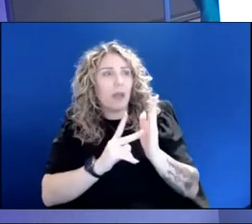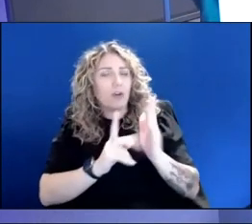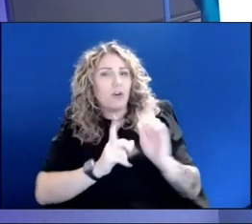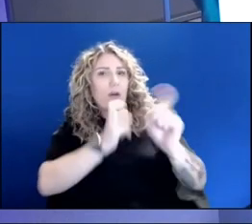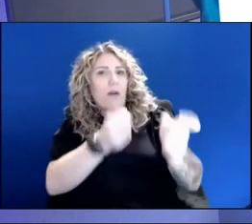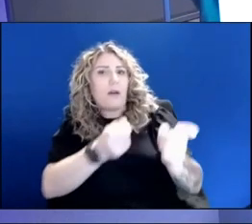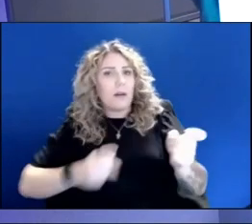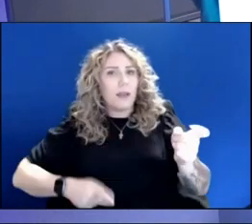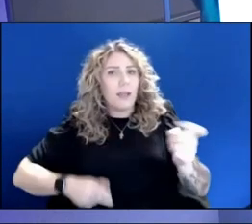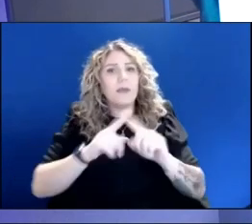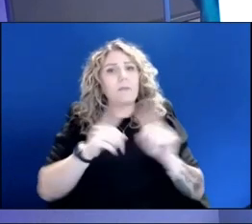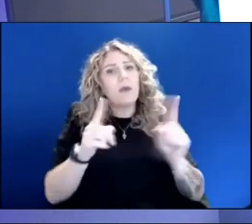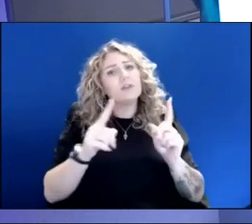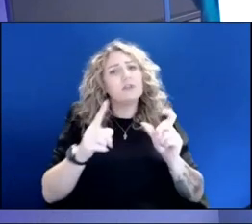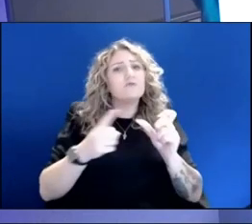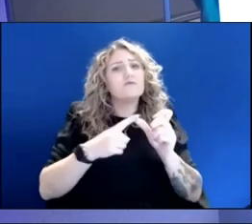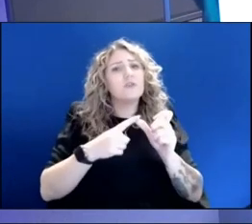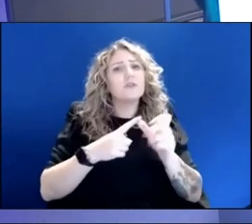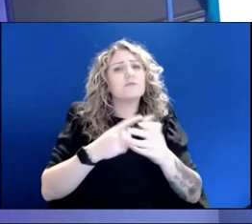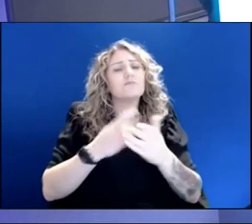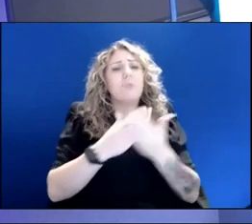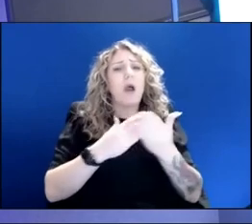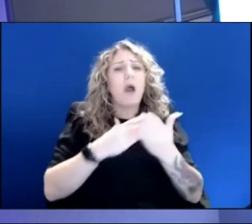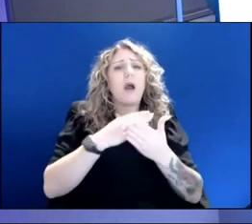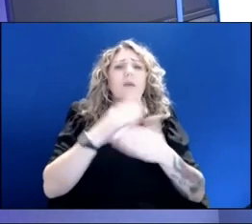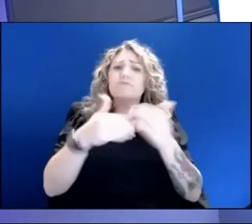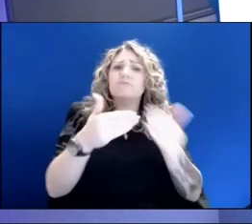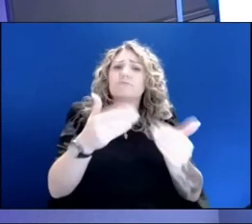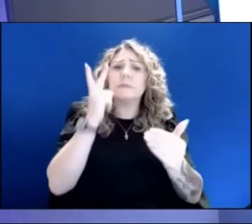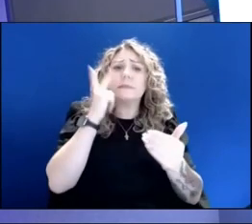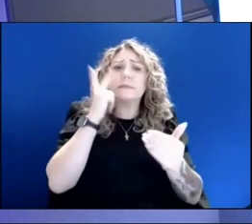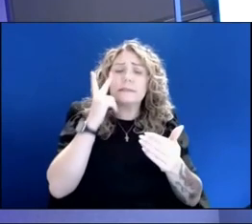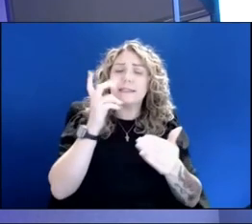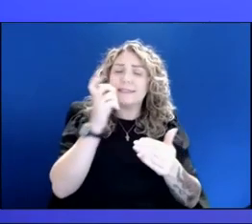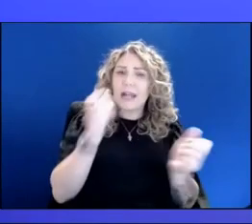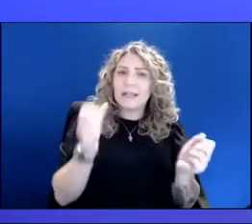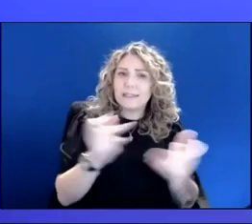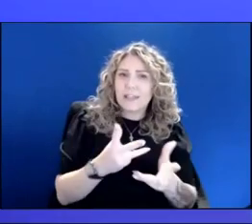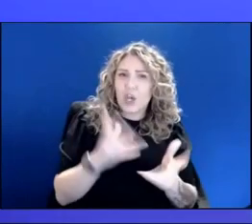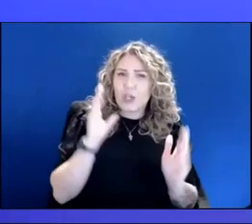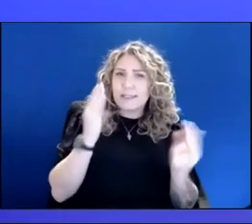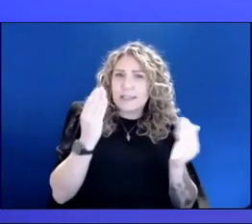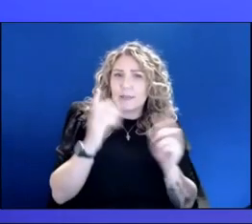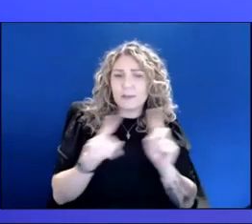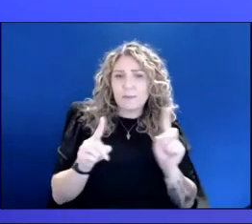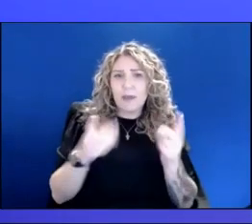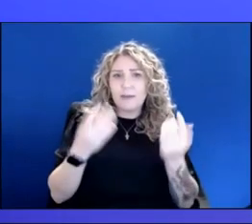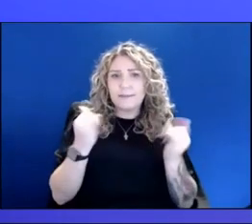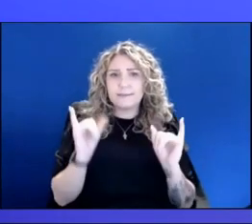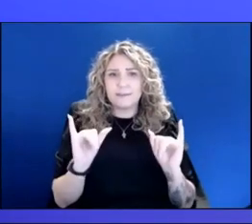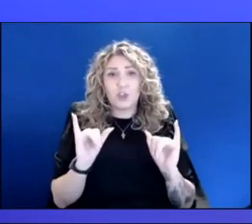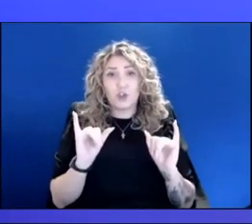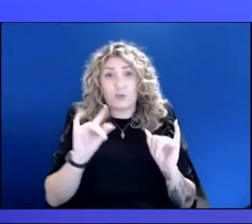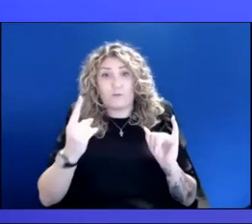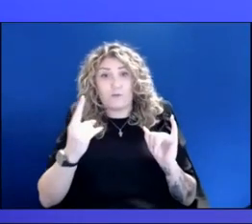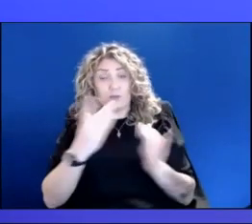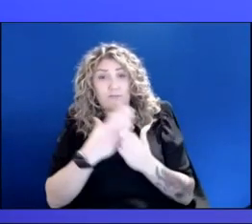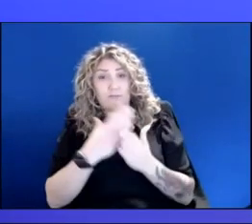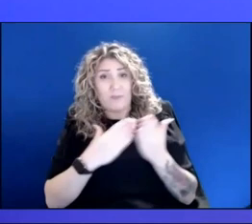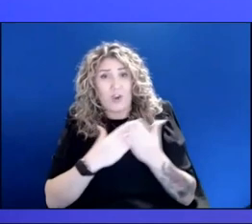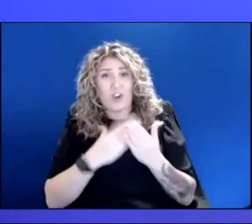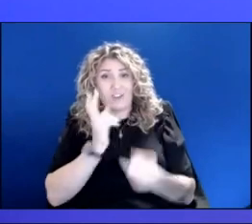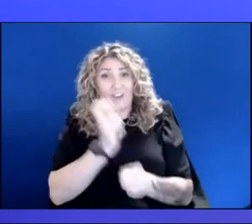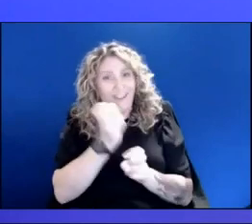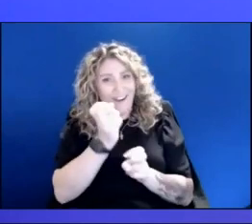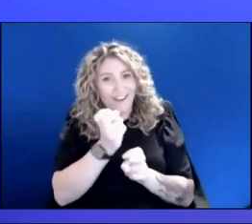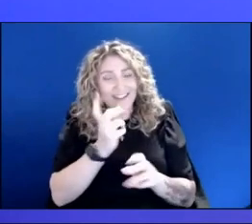down the journey to see if it's something for you. It's not as scary as it seems, as we see, but it's still, the first step is usually the hardest. And once you make that